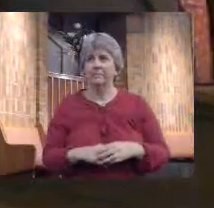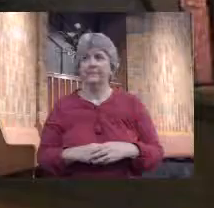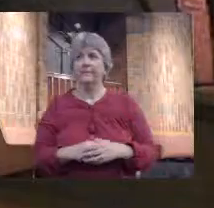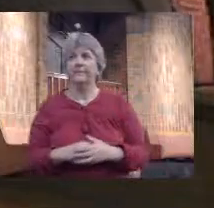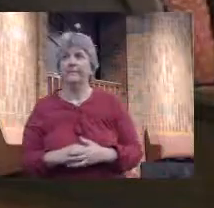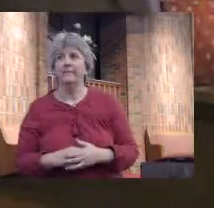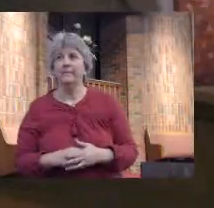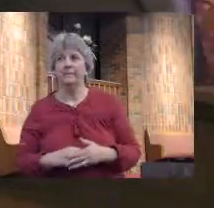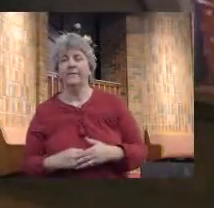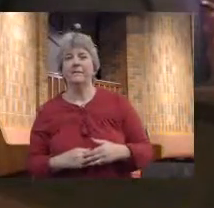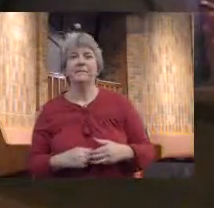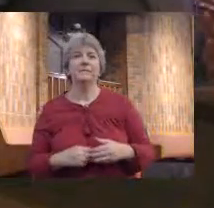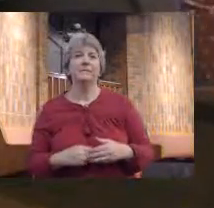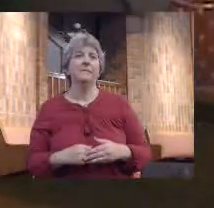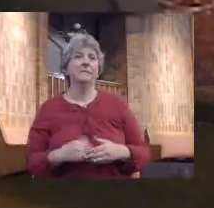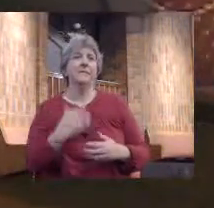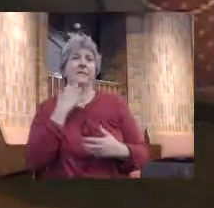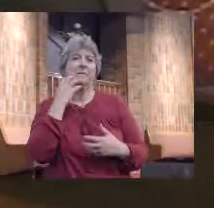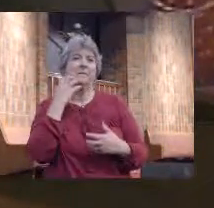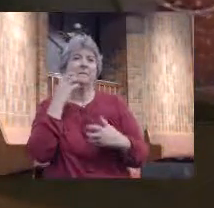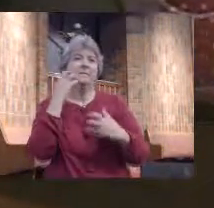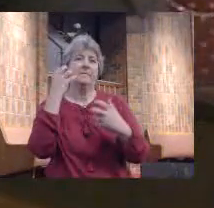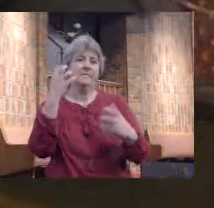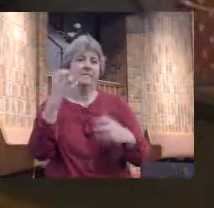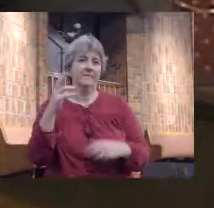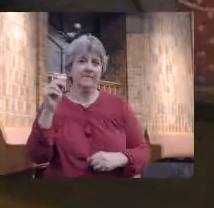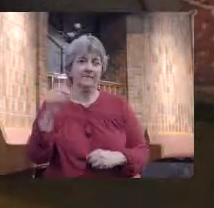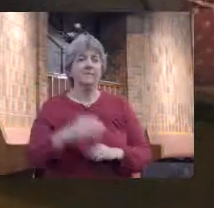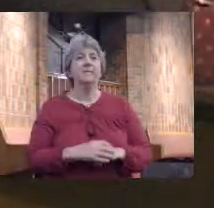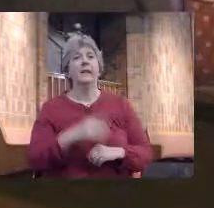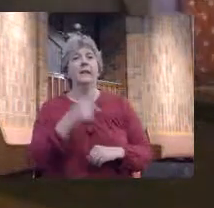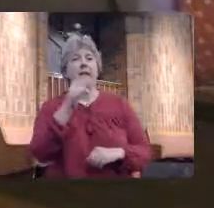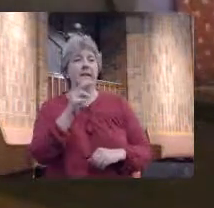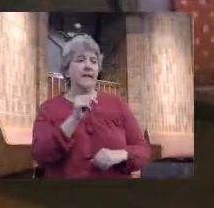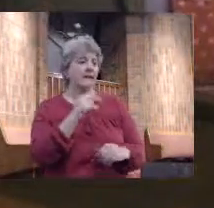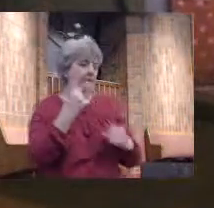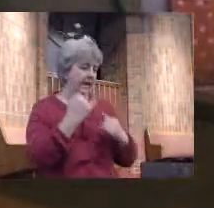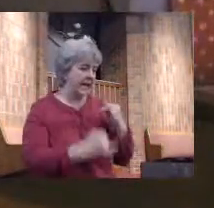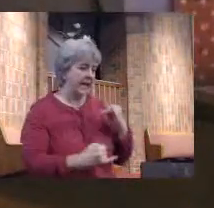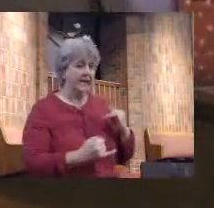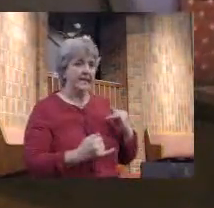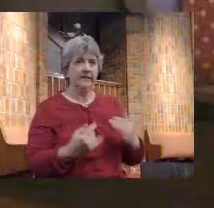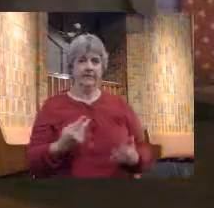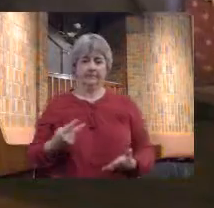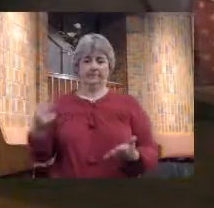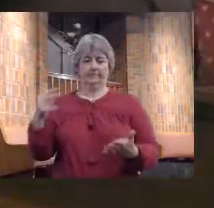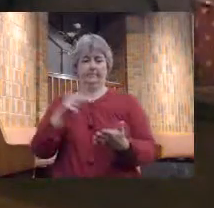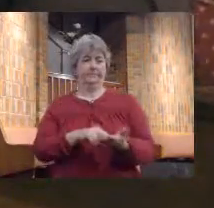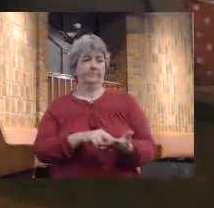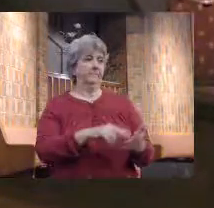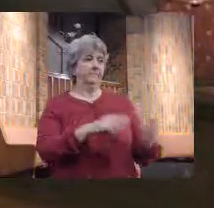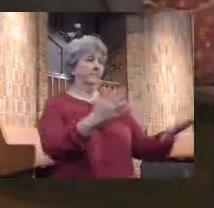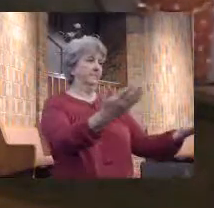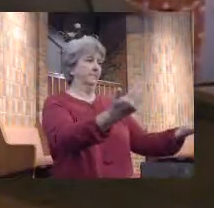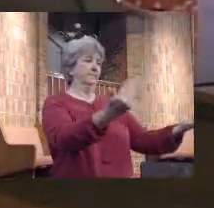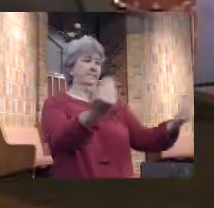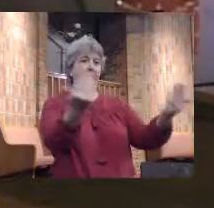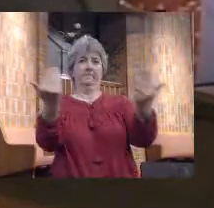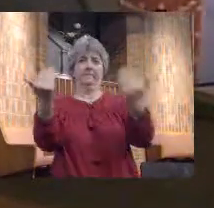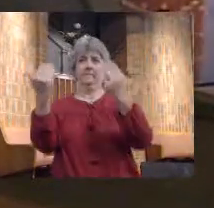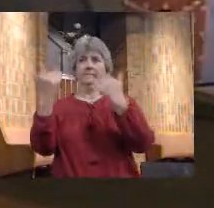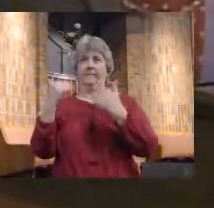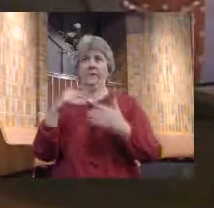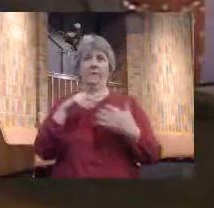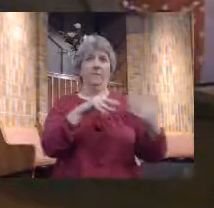Finally, Gideon is convinced, and Gideon stands before God and calls all the children of Israel together to come together to war. "We are going to go and